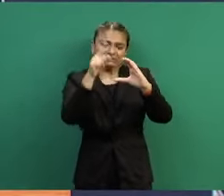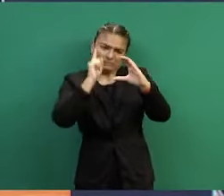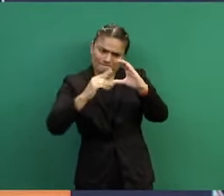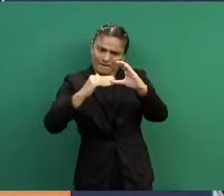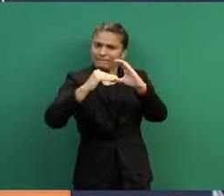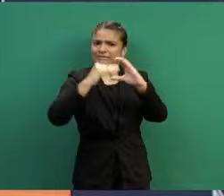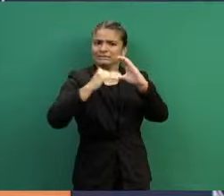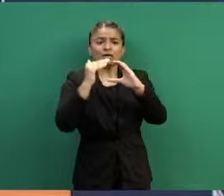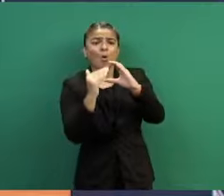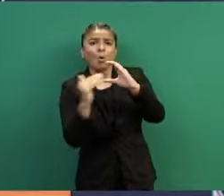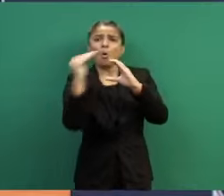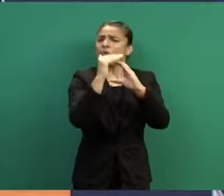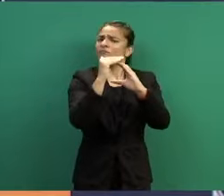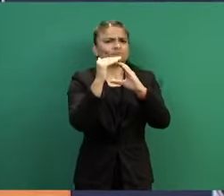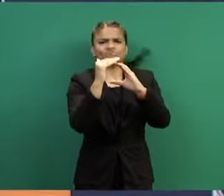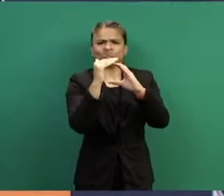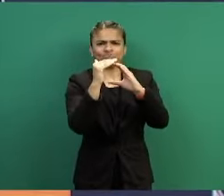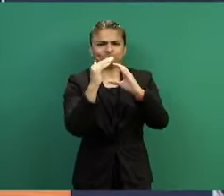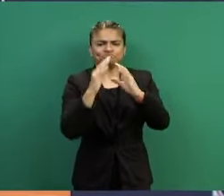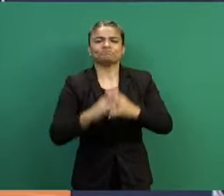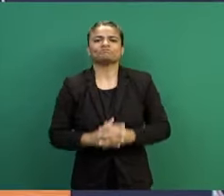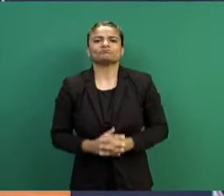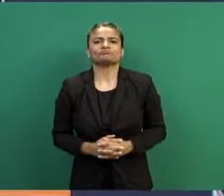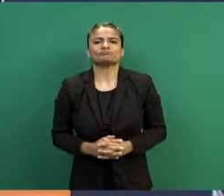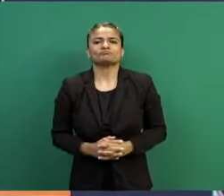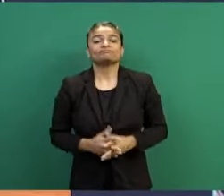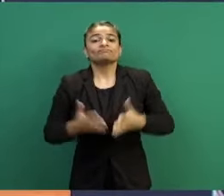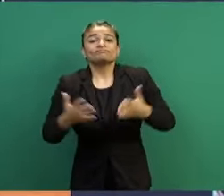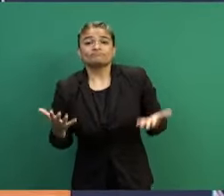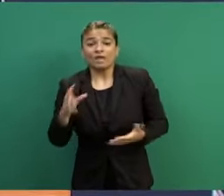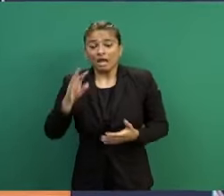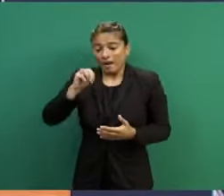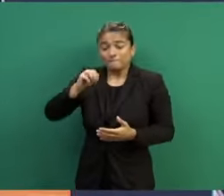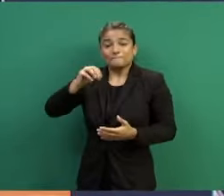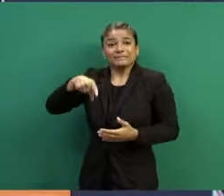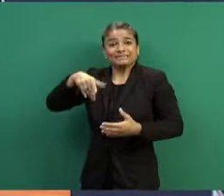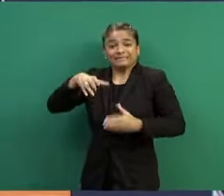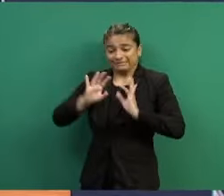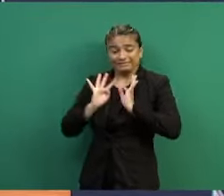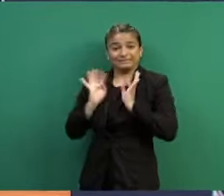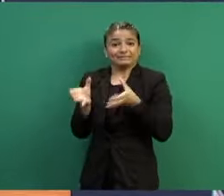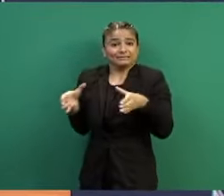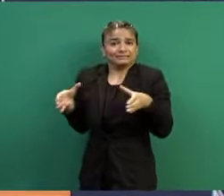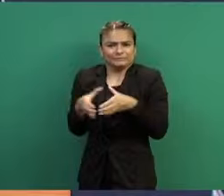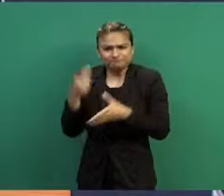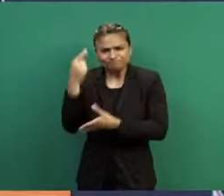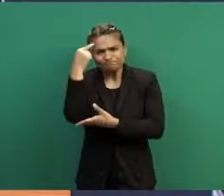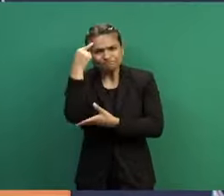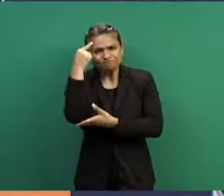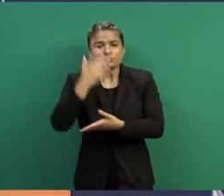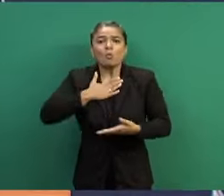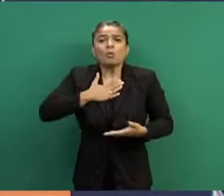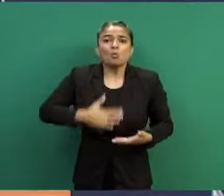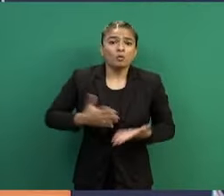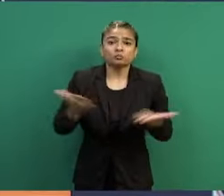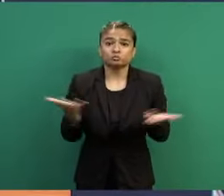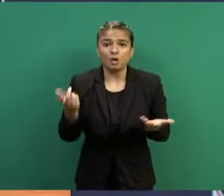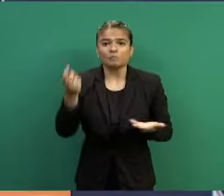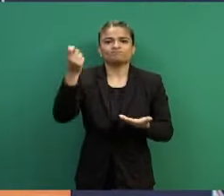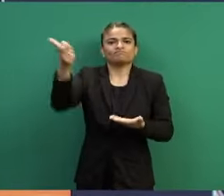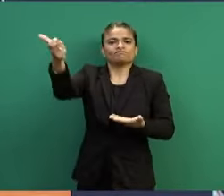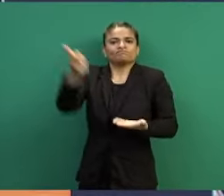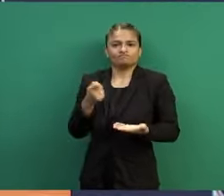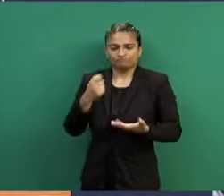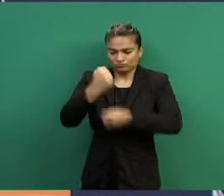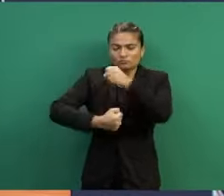Against this backdrop, the MPC decided to keep the repurchase rate at the current level of